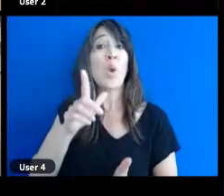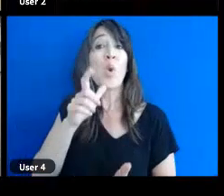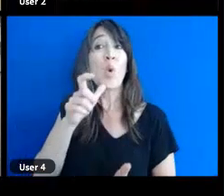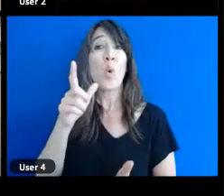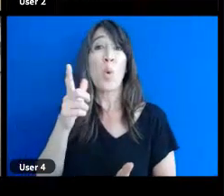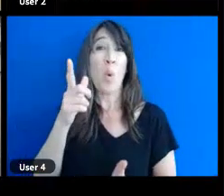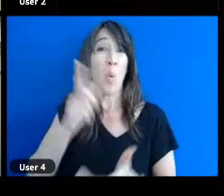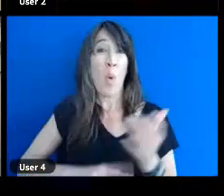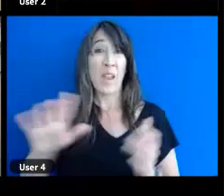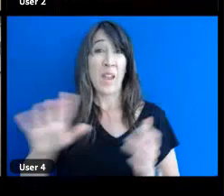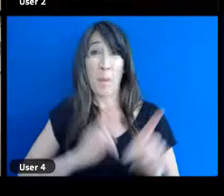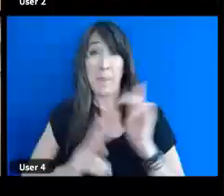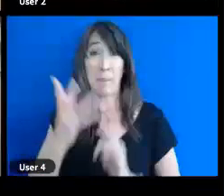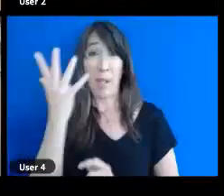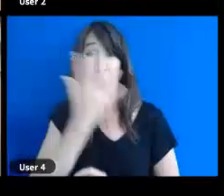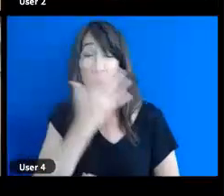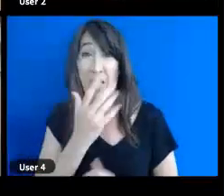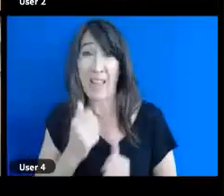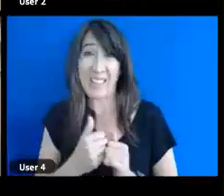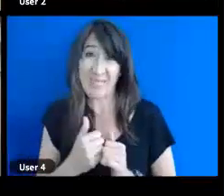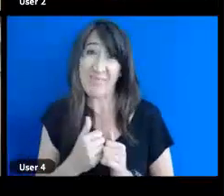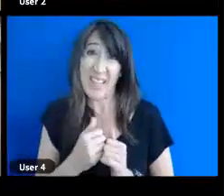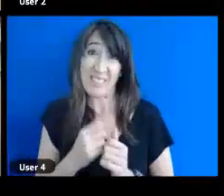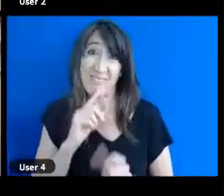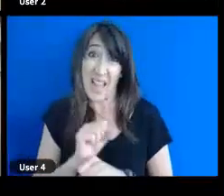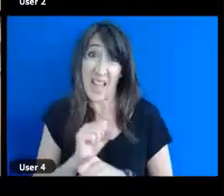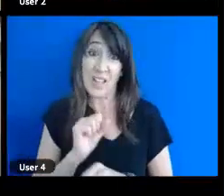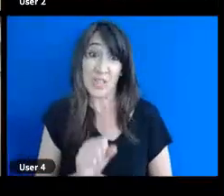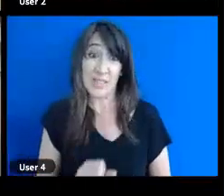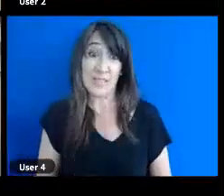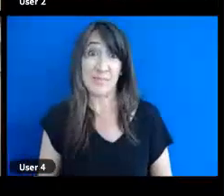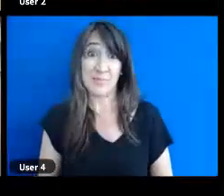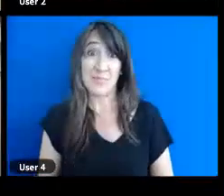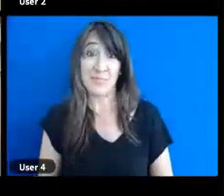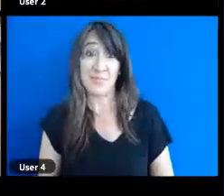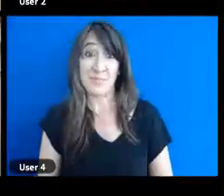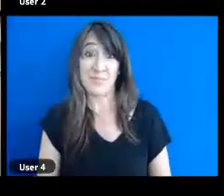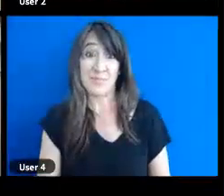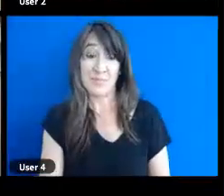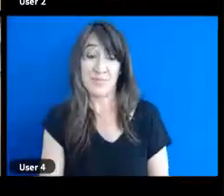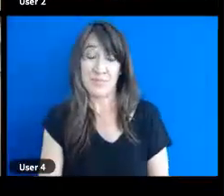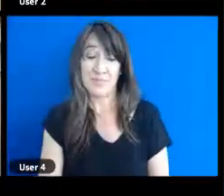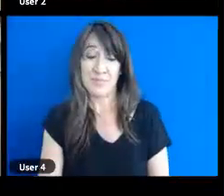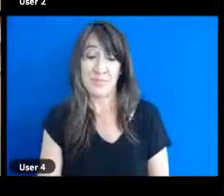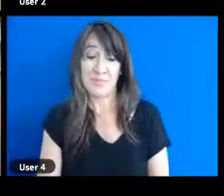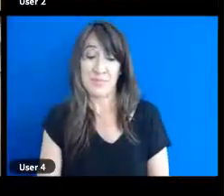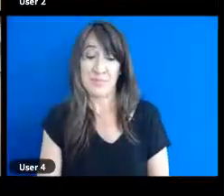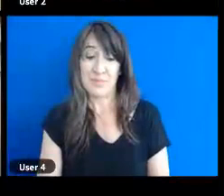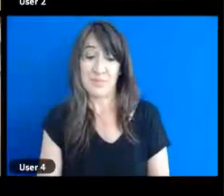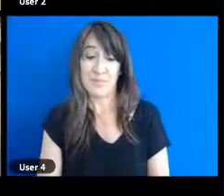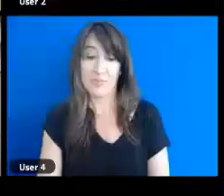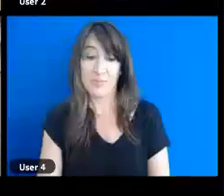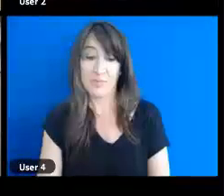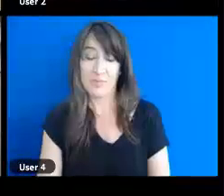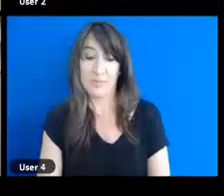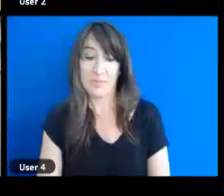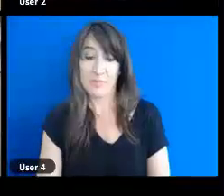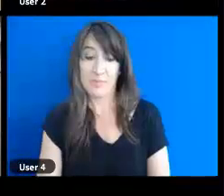what you believe in, and what your people look like. And I mean that literally and figuratively.